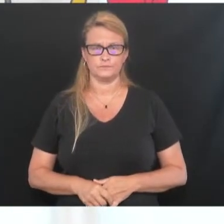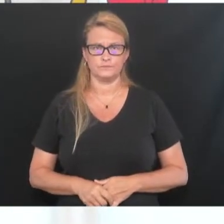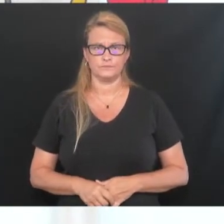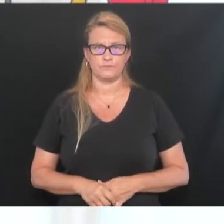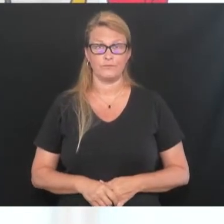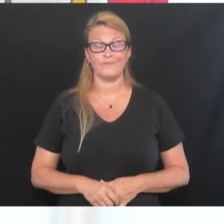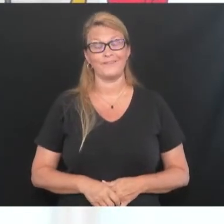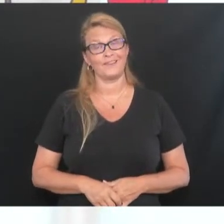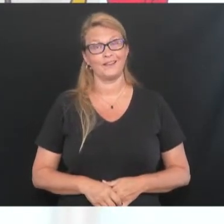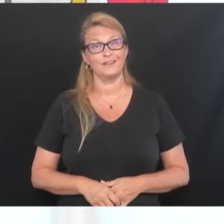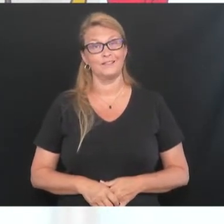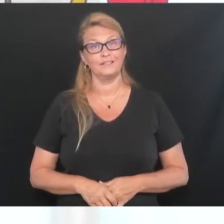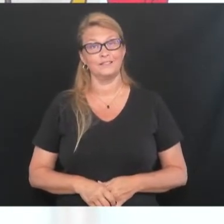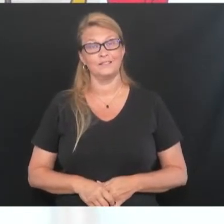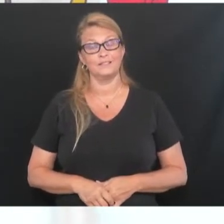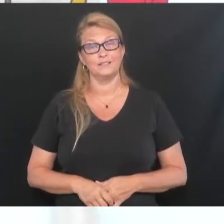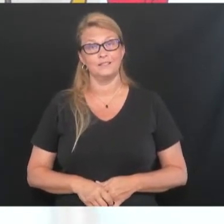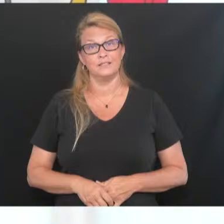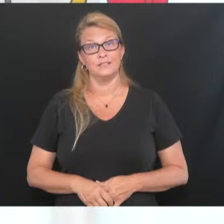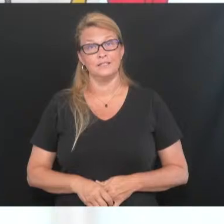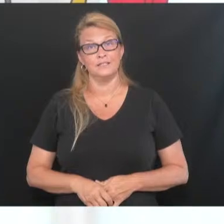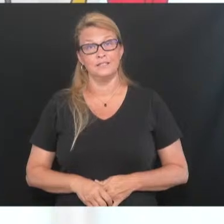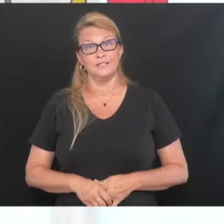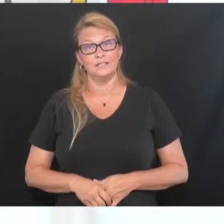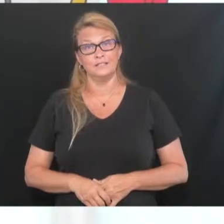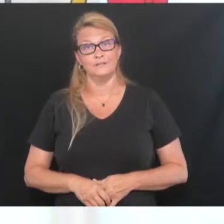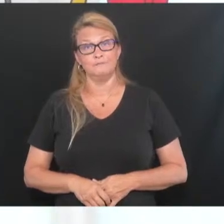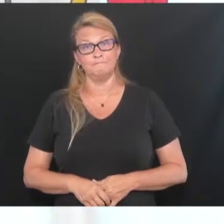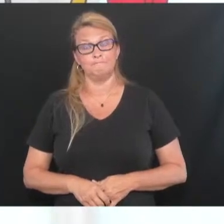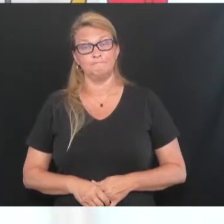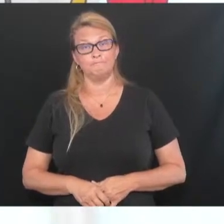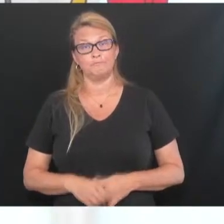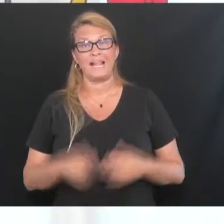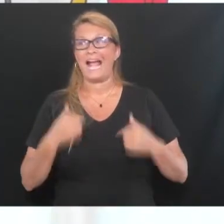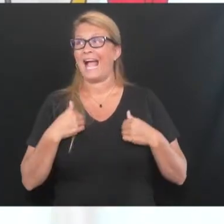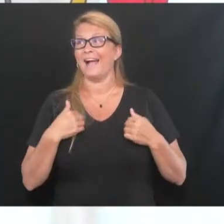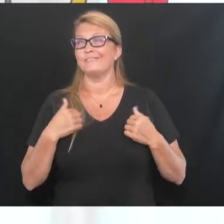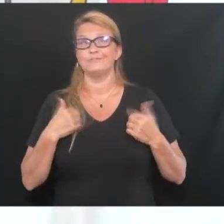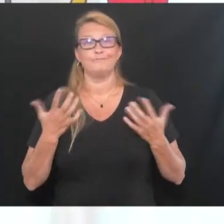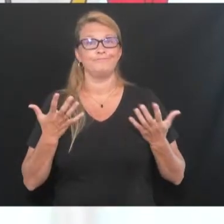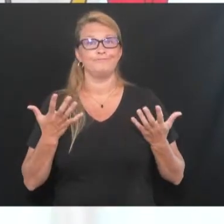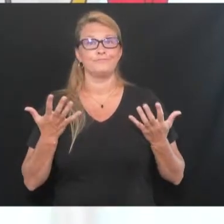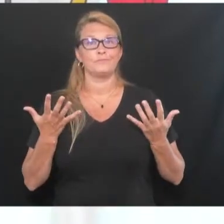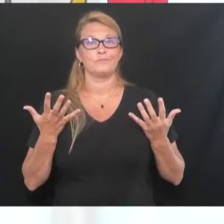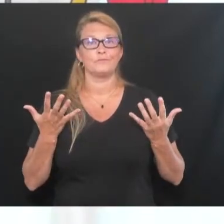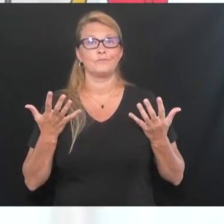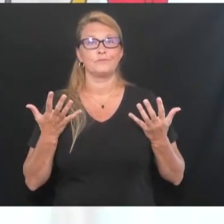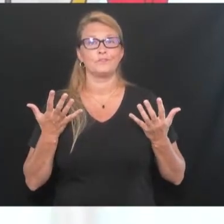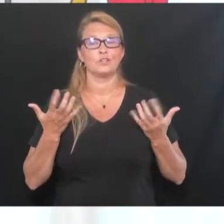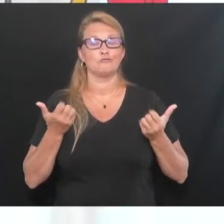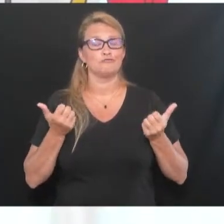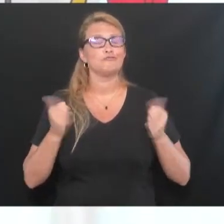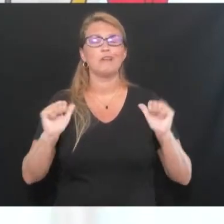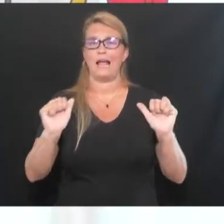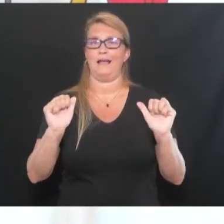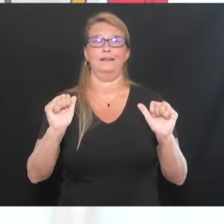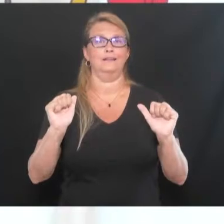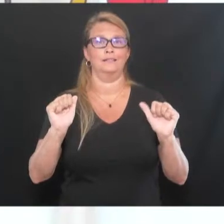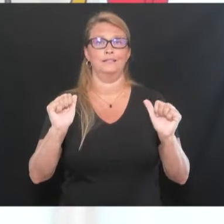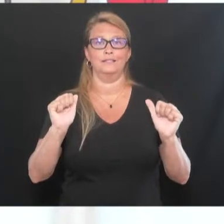Kenny, you know, I've tried all through the entire